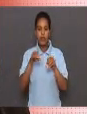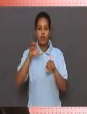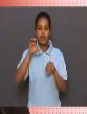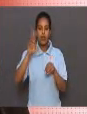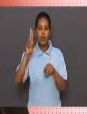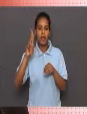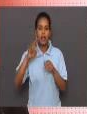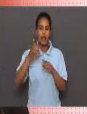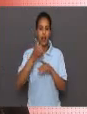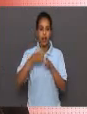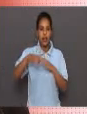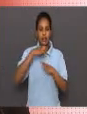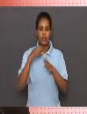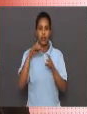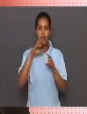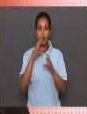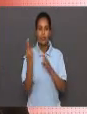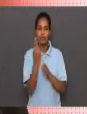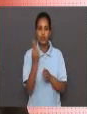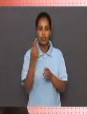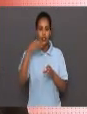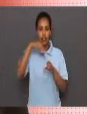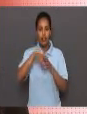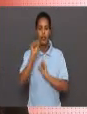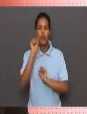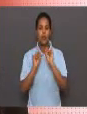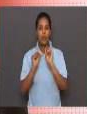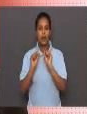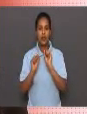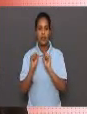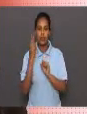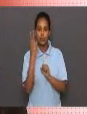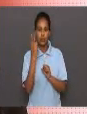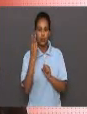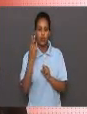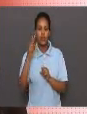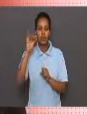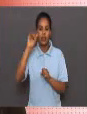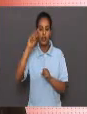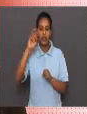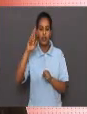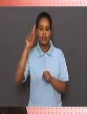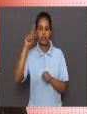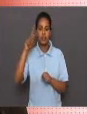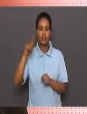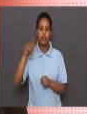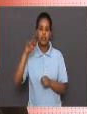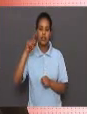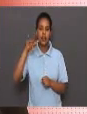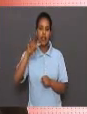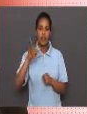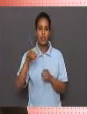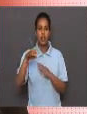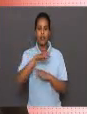copper electrodes are used in comparison to inert graphite